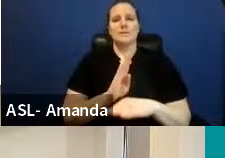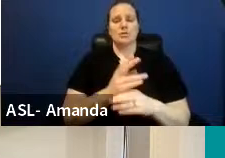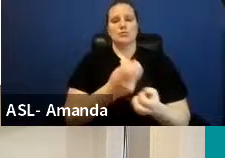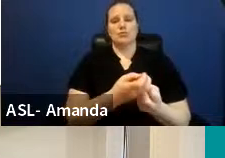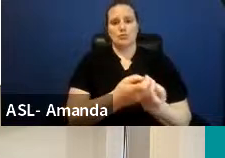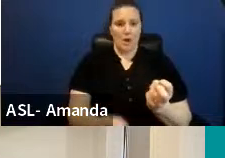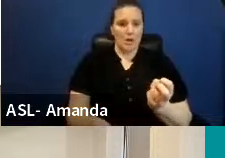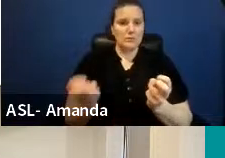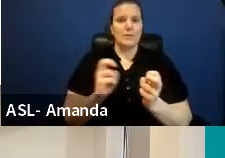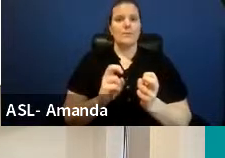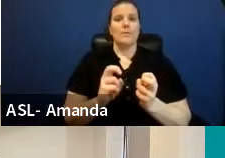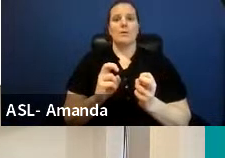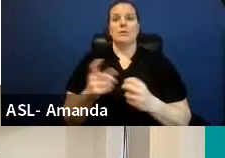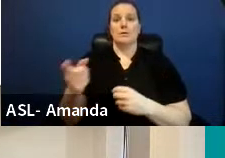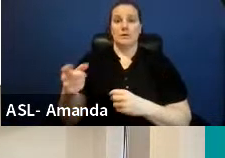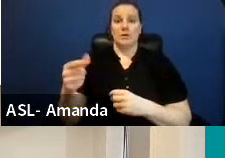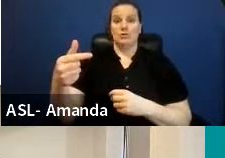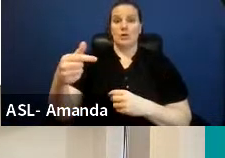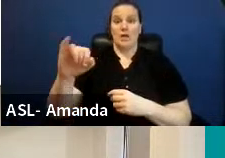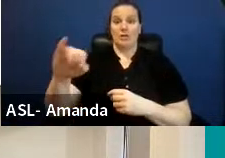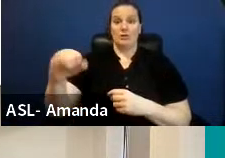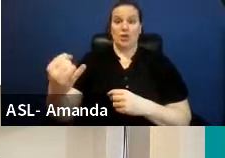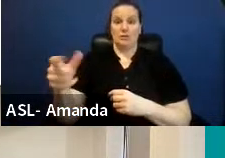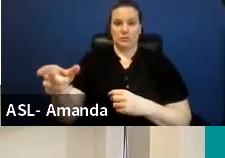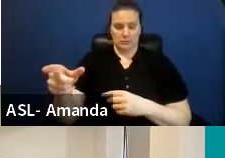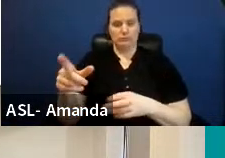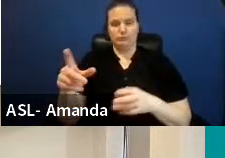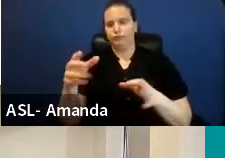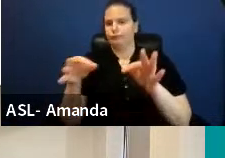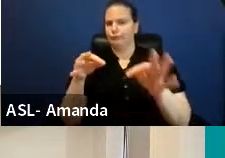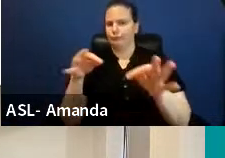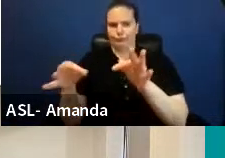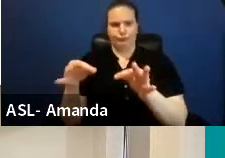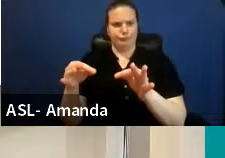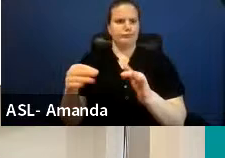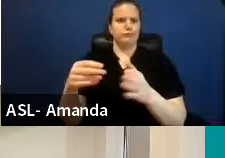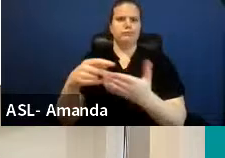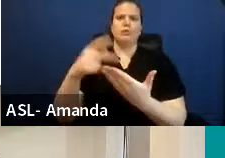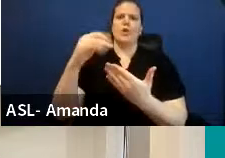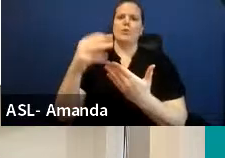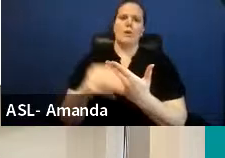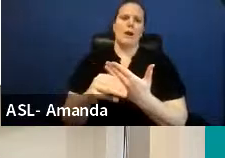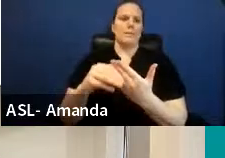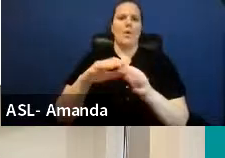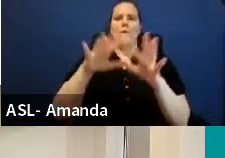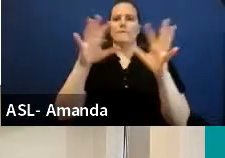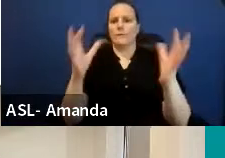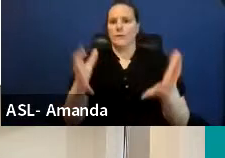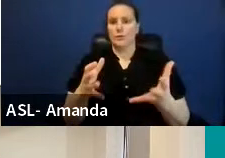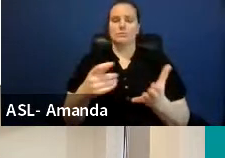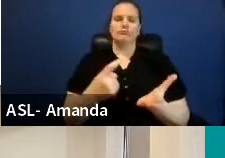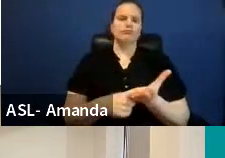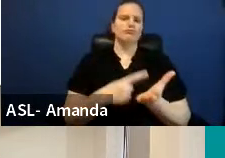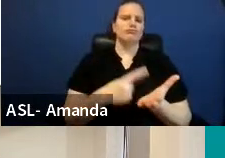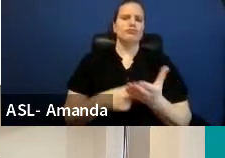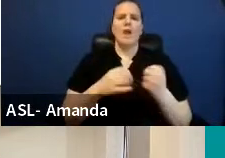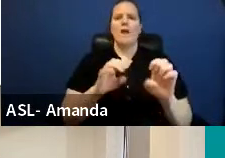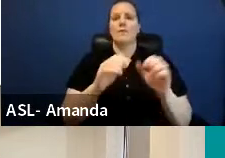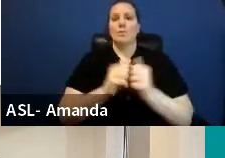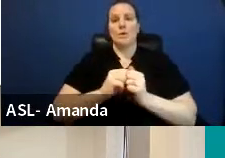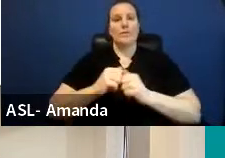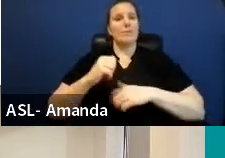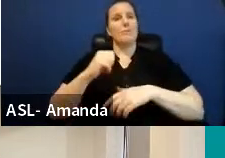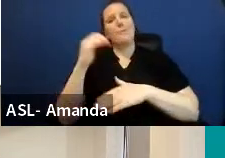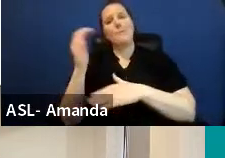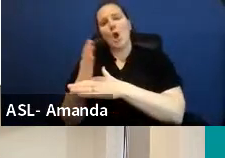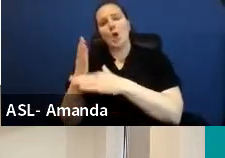the Administrator Johnson gave an in-depth program overview, discussed our efforts with our partners and legislative bodies